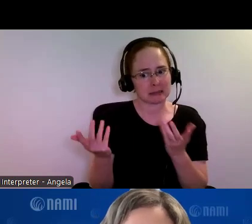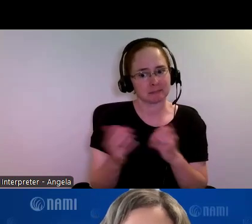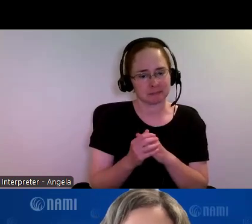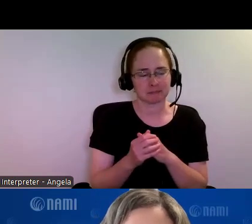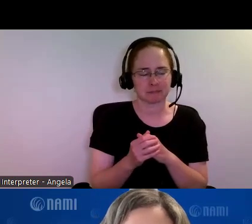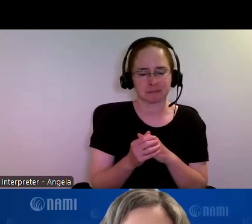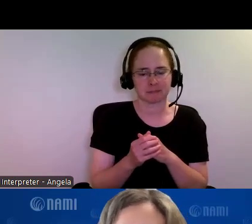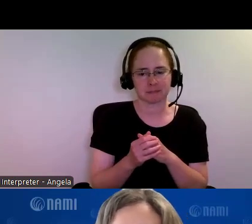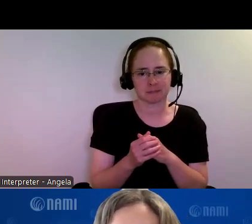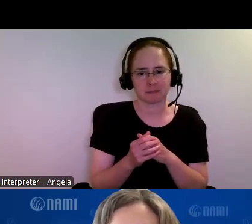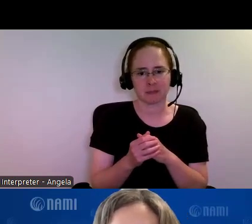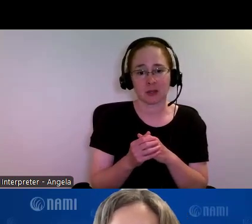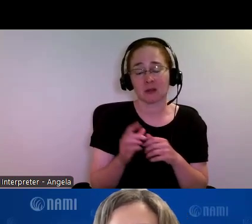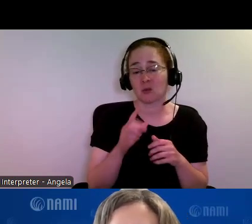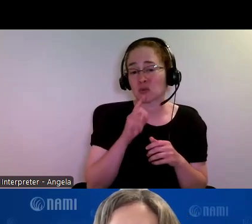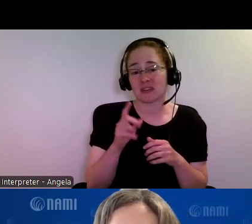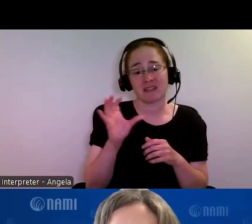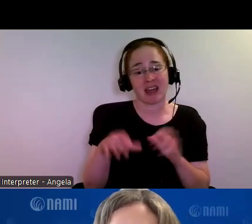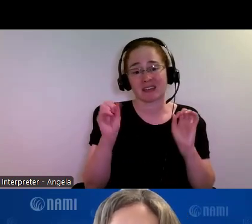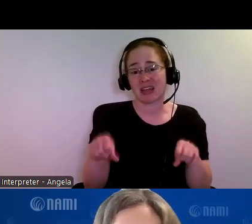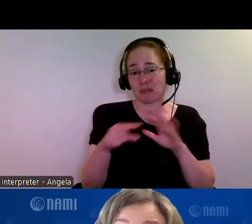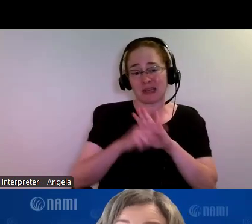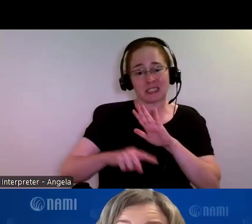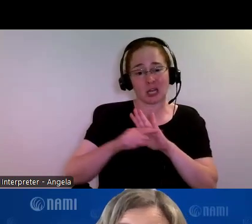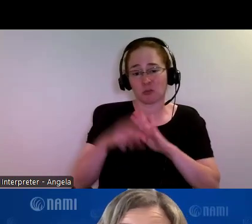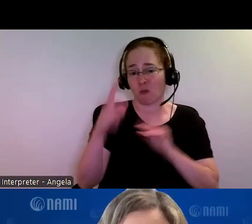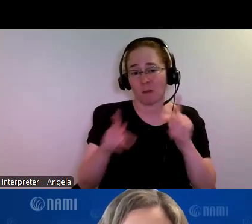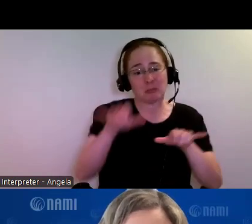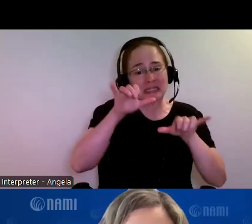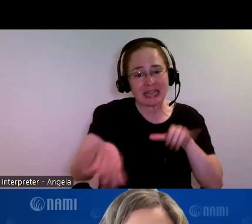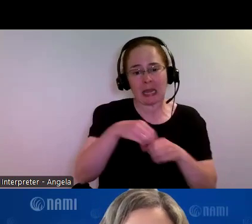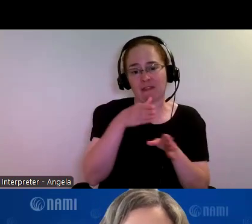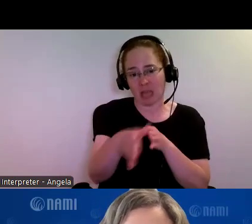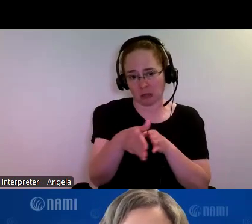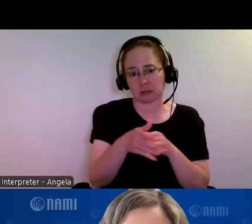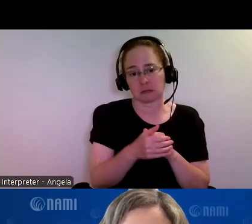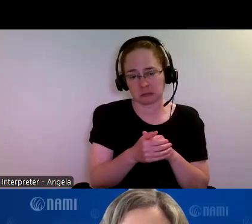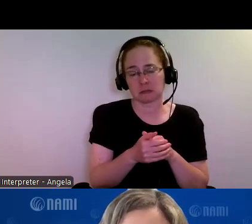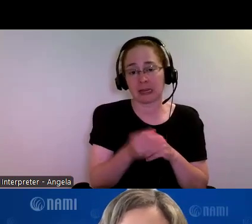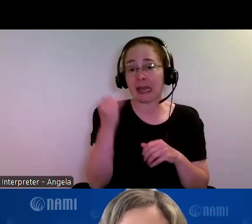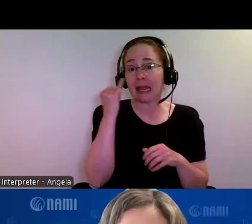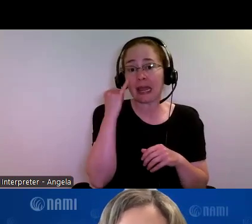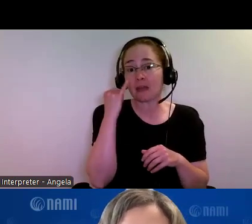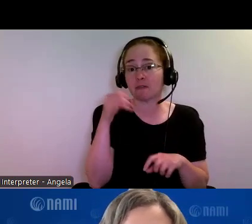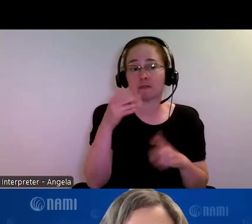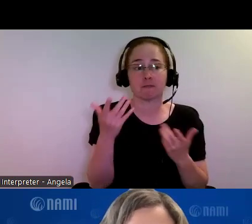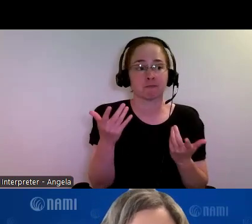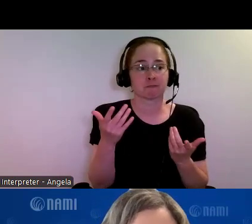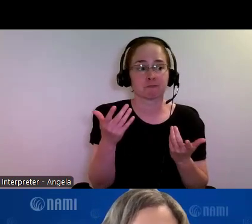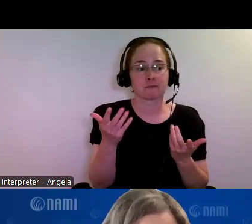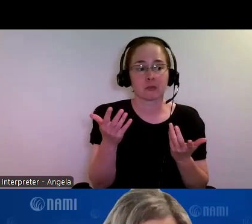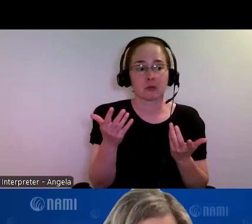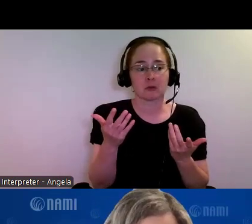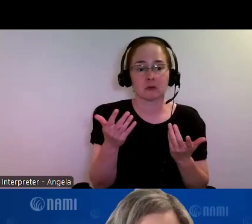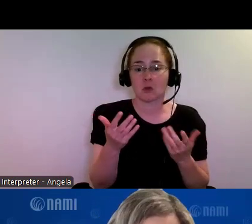And really a detriment to people, you know, staying within the field, because if you're not able to have